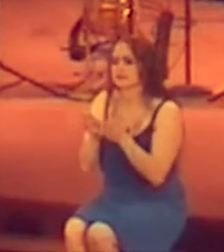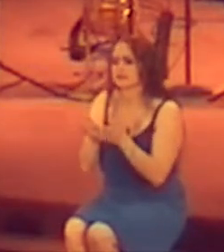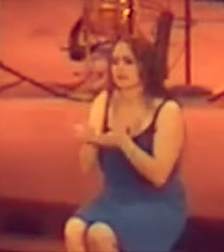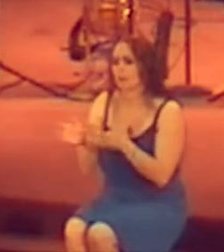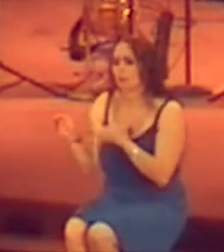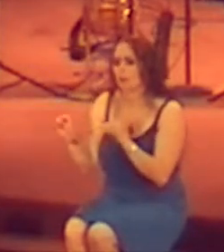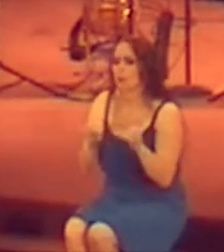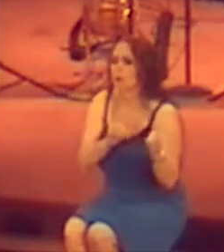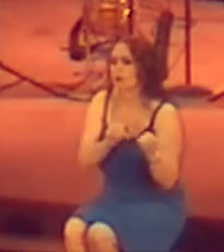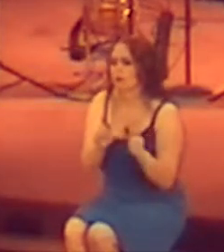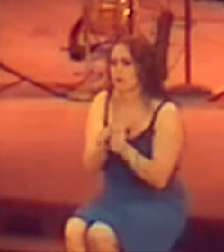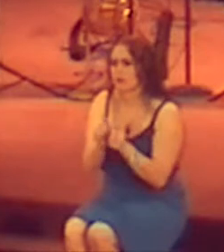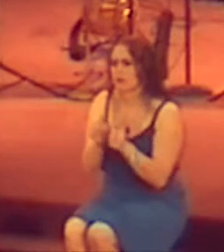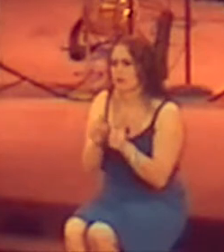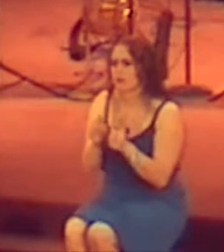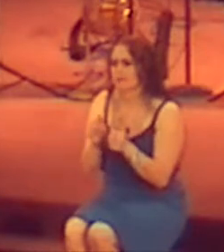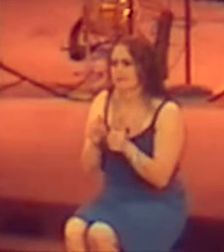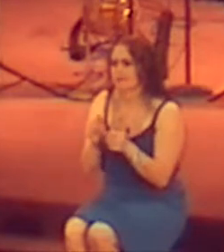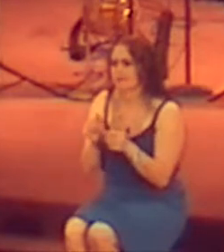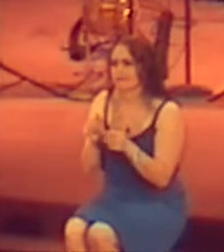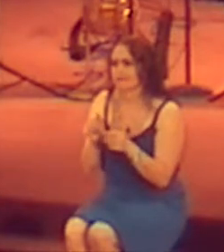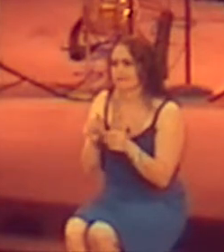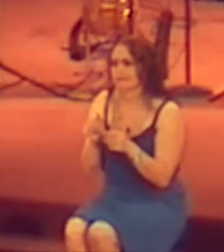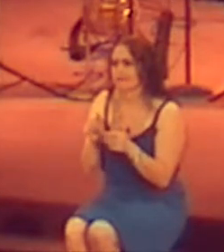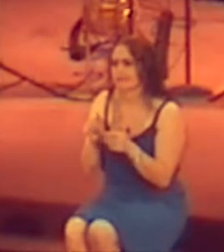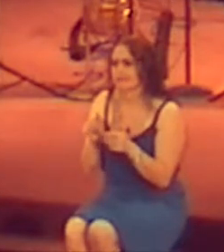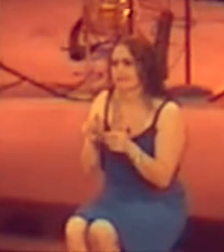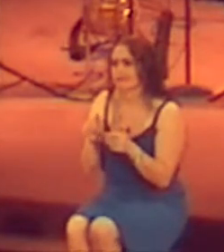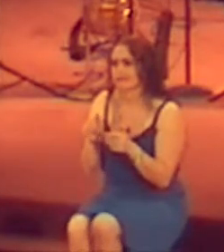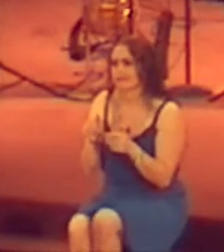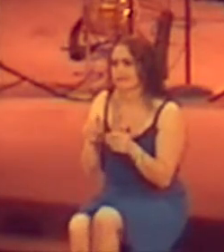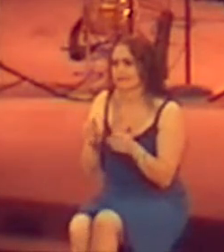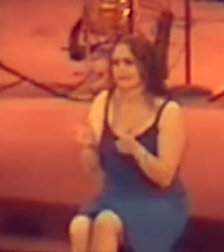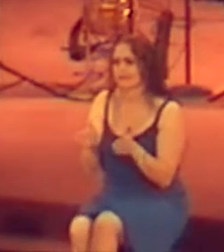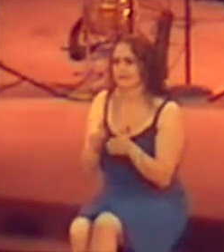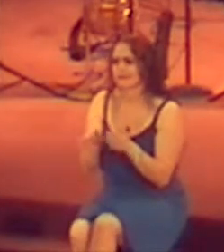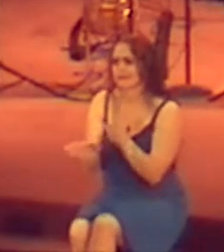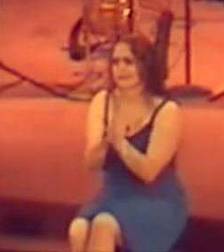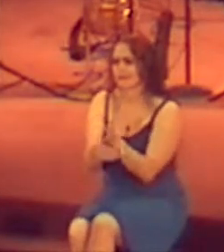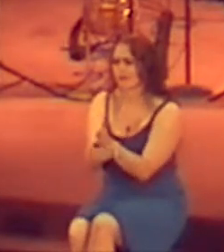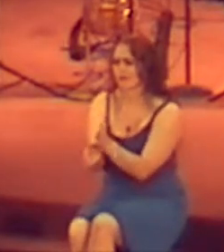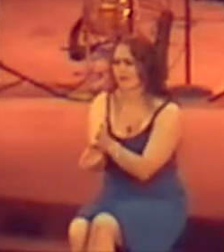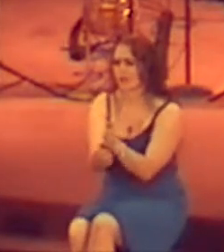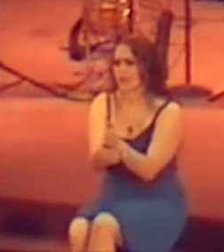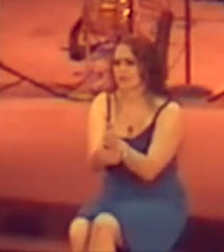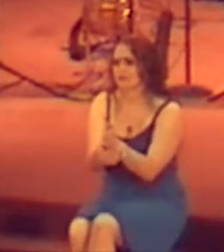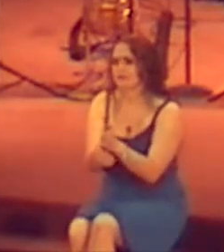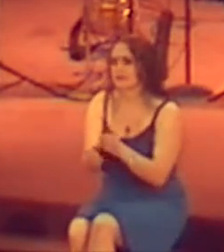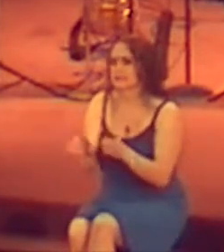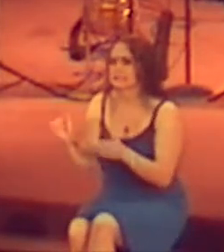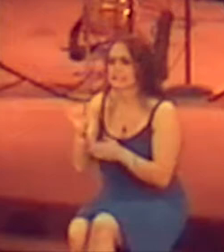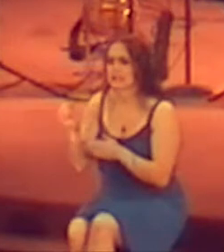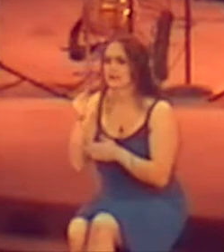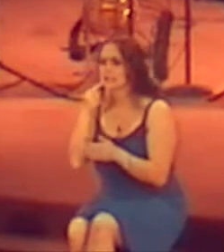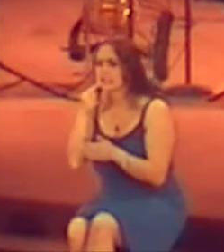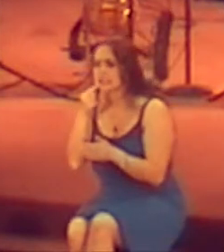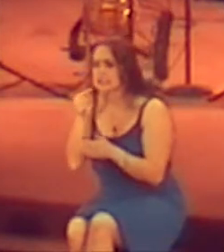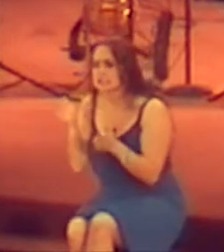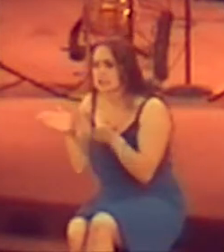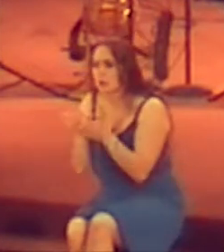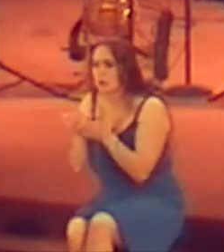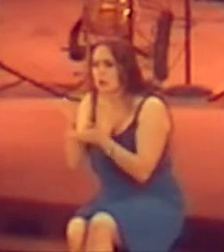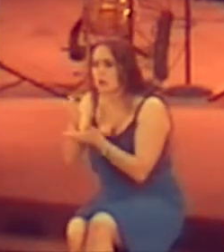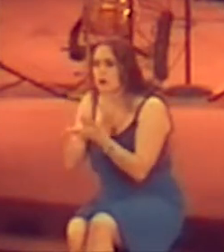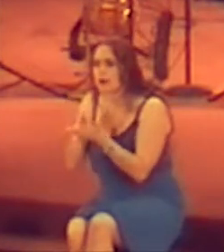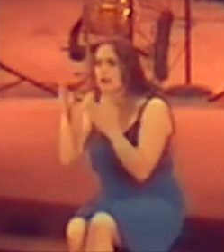rudder wherever the inclination of the pilot desires. So also, the tongue is a small part of the body, and yet it boasts of great things.